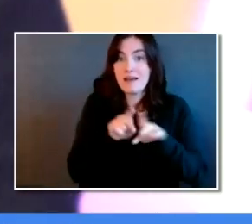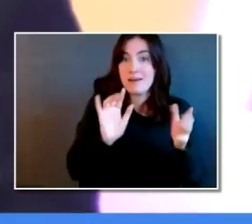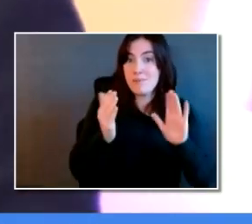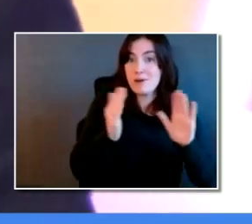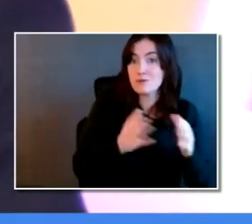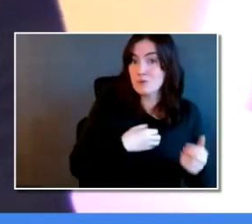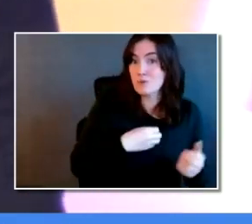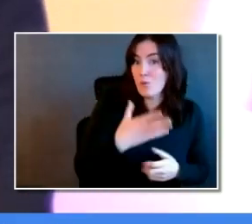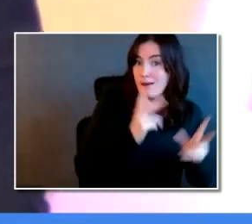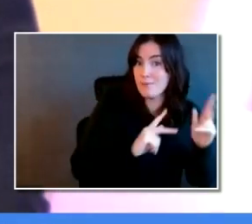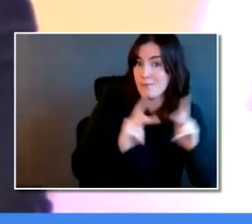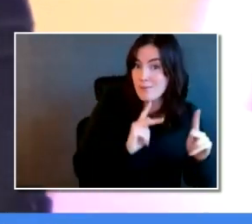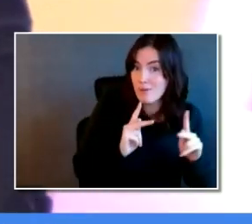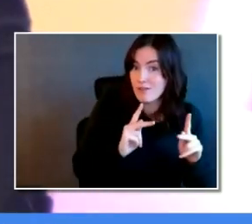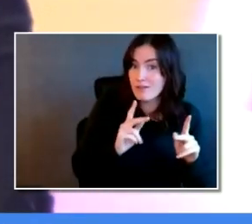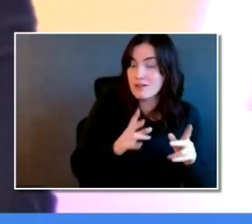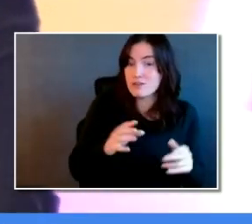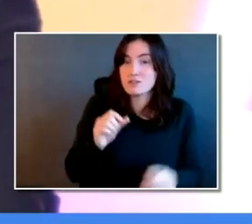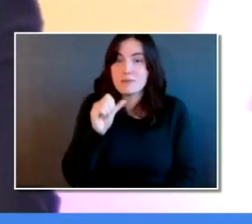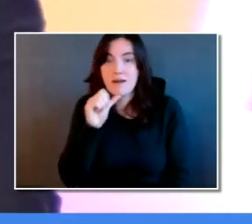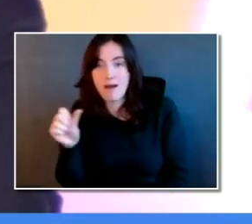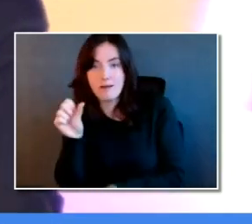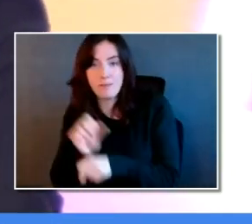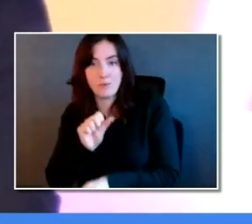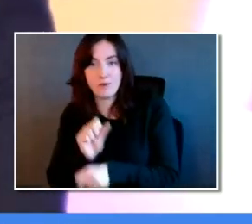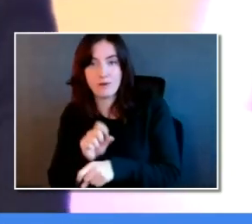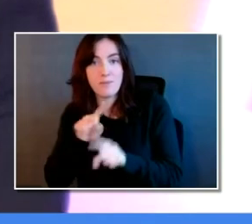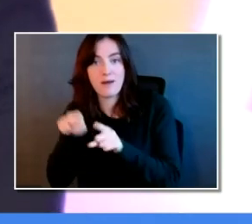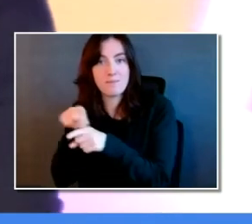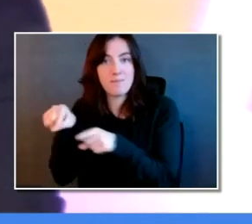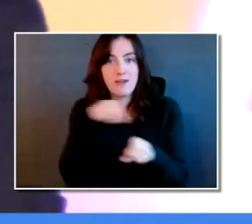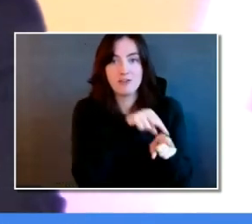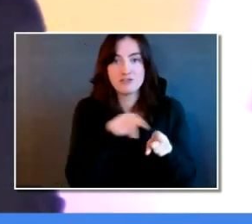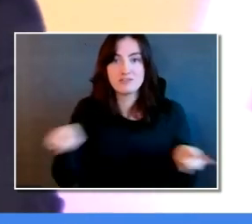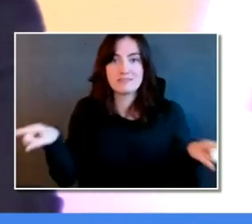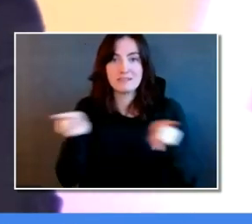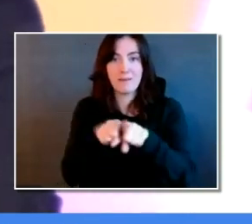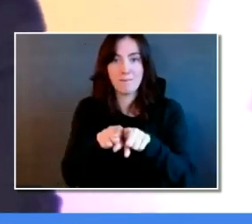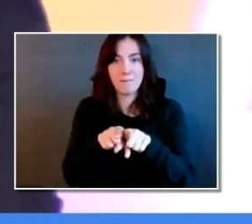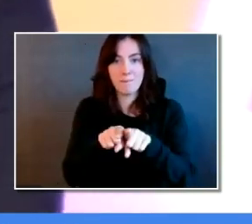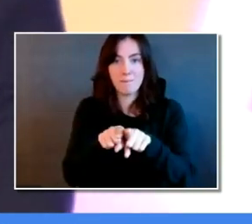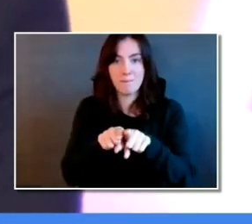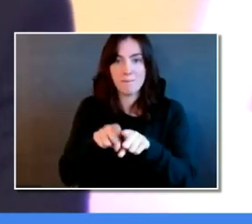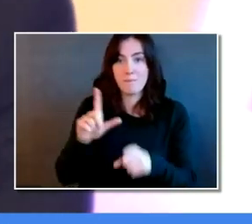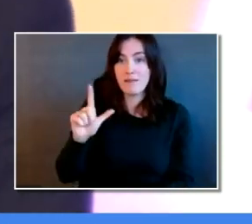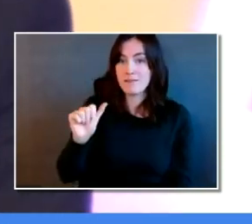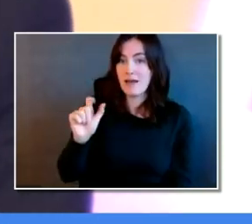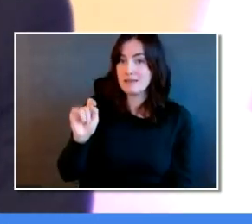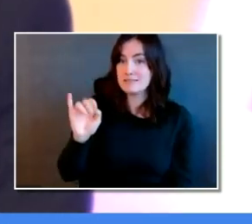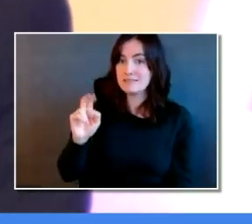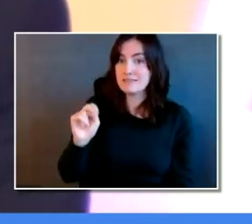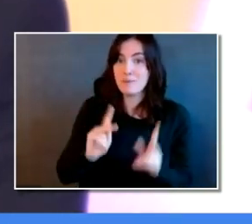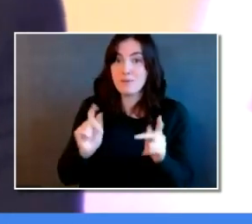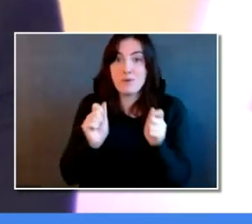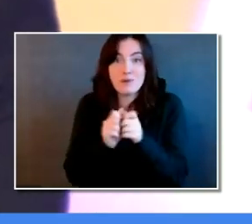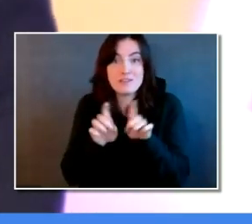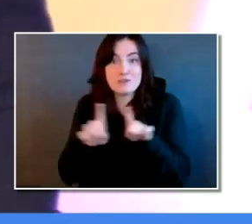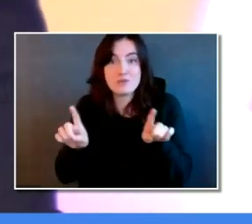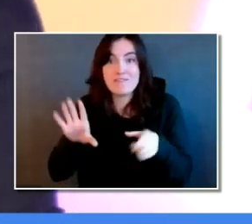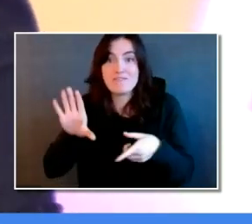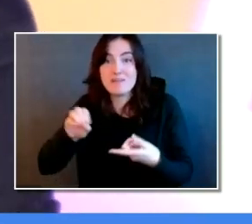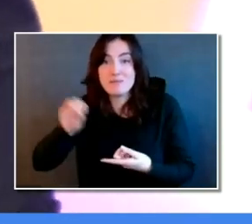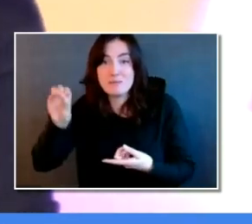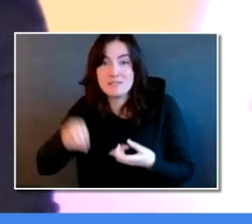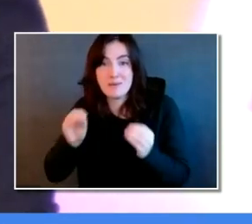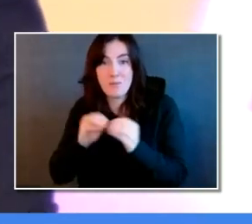in the same subjects. That Latino folk with a degree are about 50% more likely than white folks